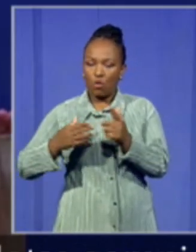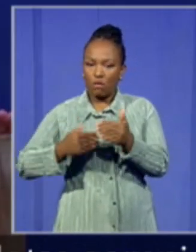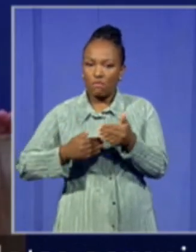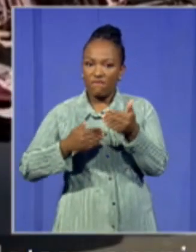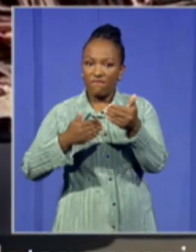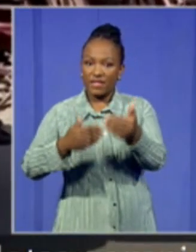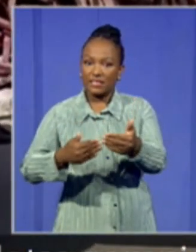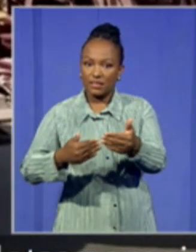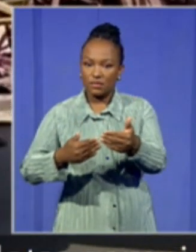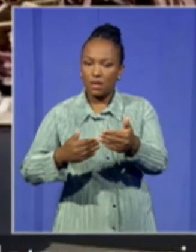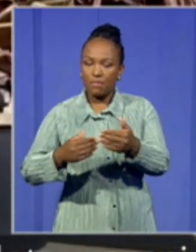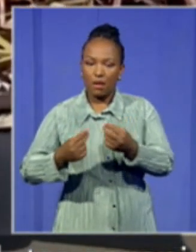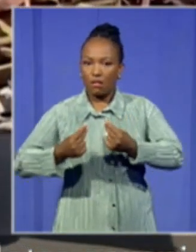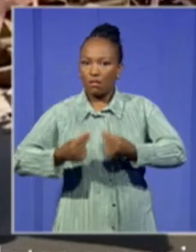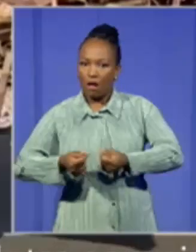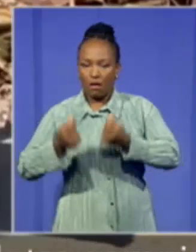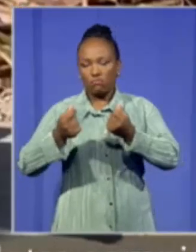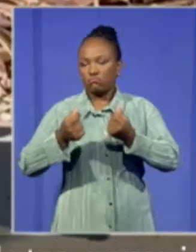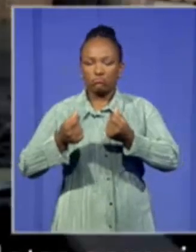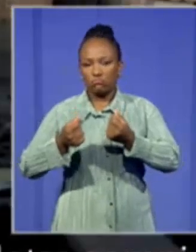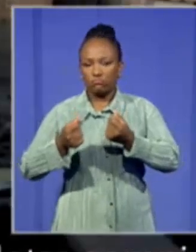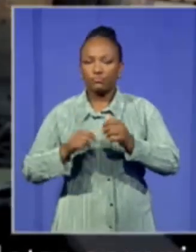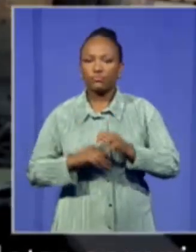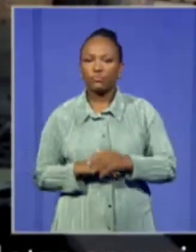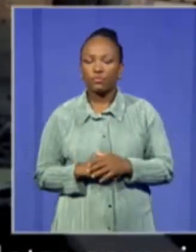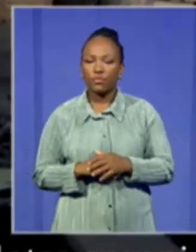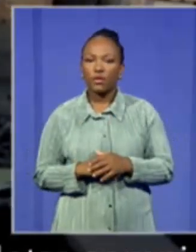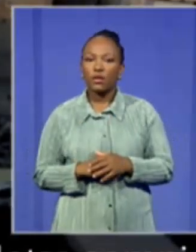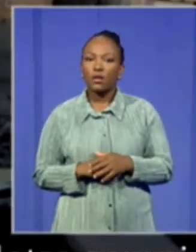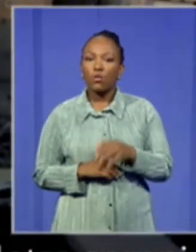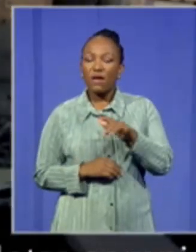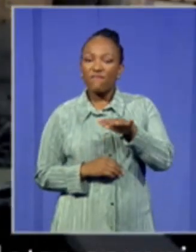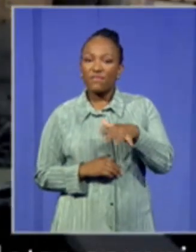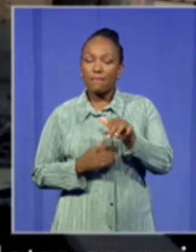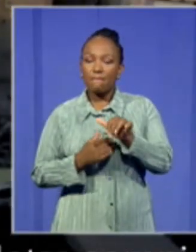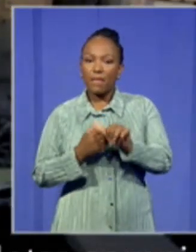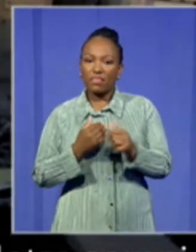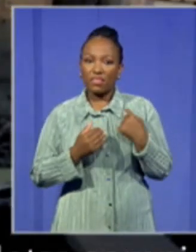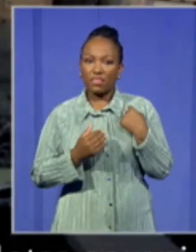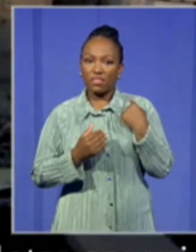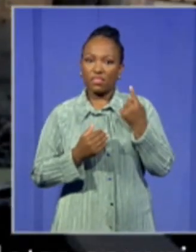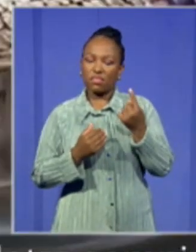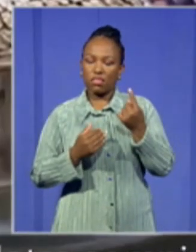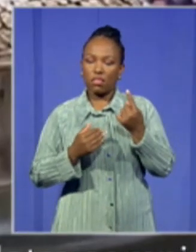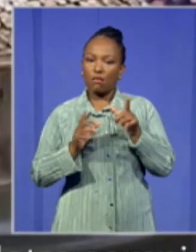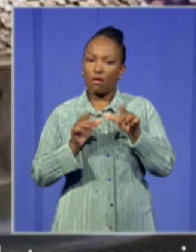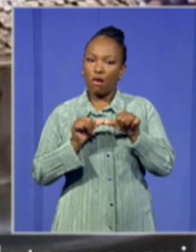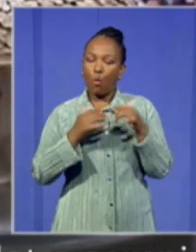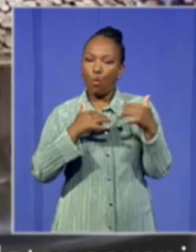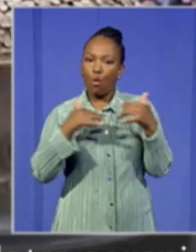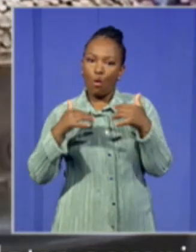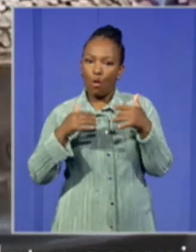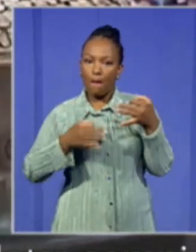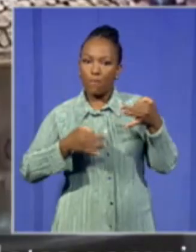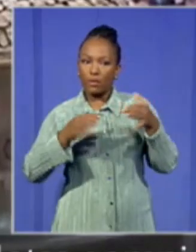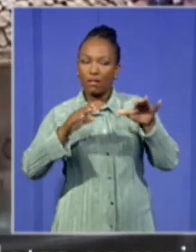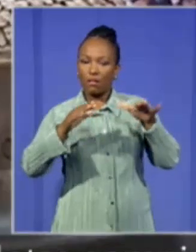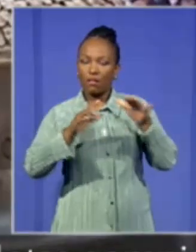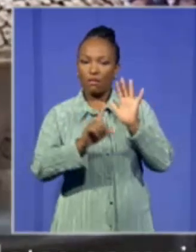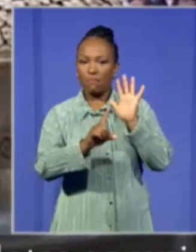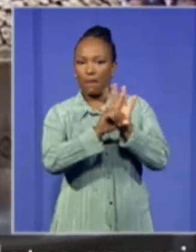automatic. Kgato e tla emisa ntwa ya dikgwedi di le 15 eo e bakileng tsitsipano le go ama maemo a sepolotiki kwa